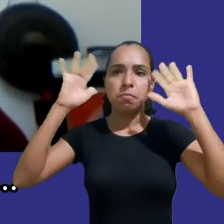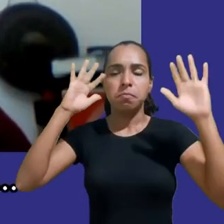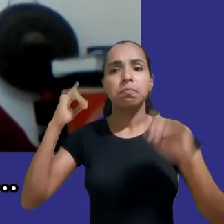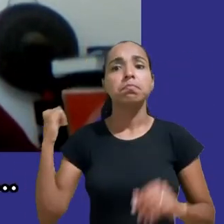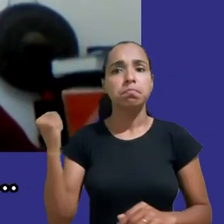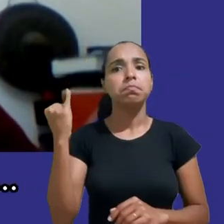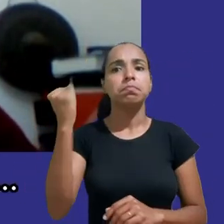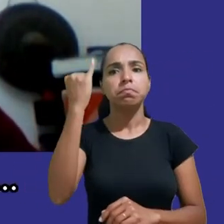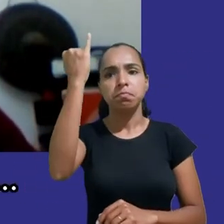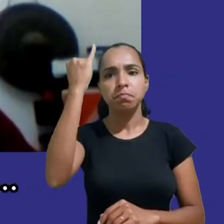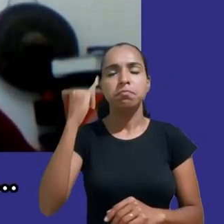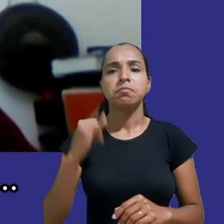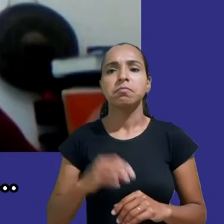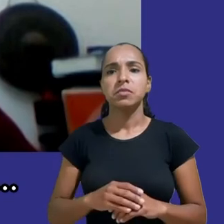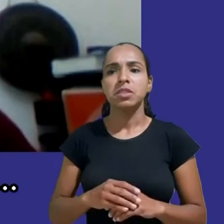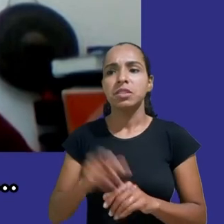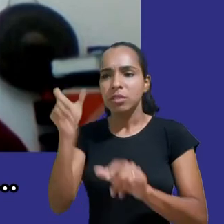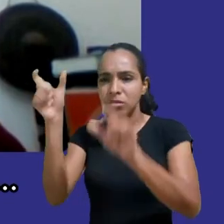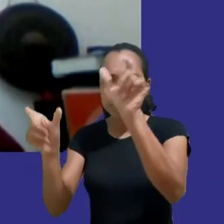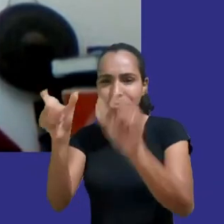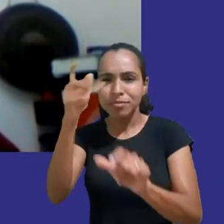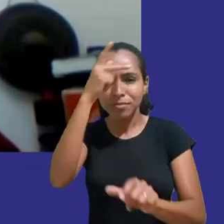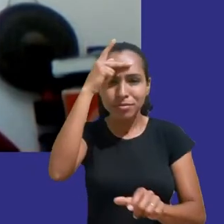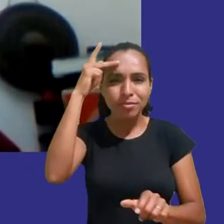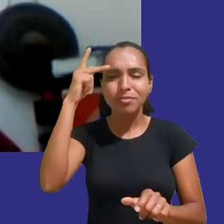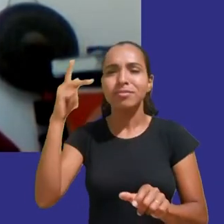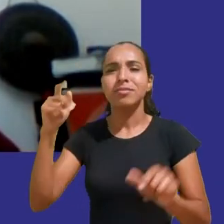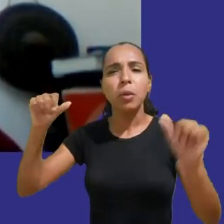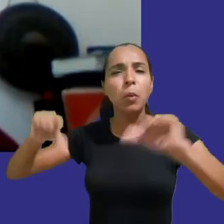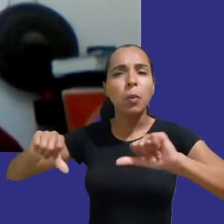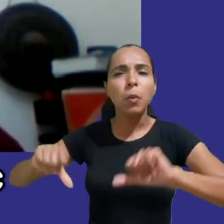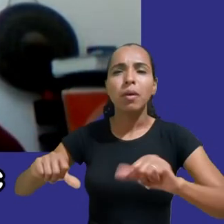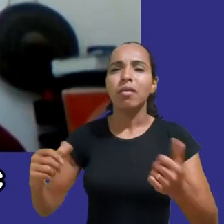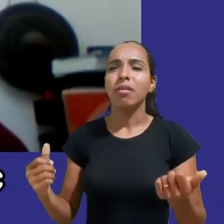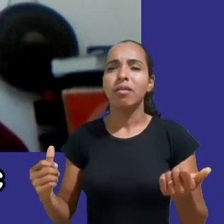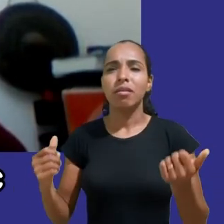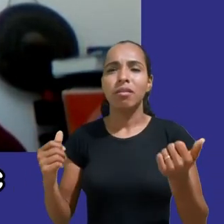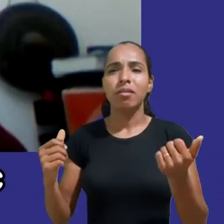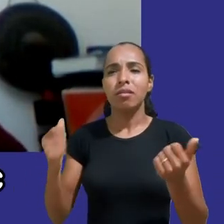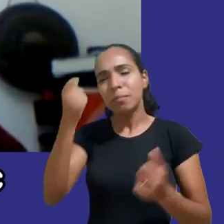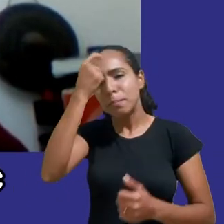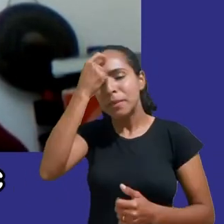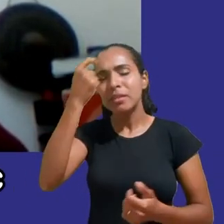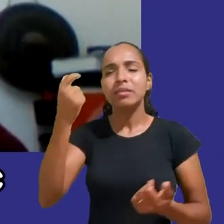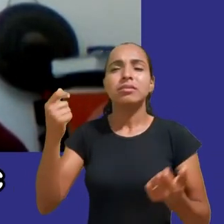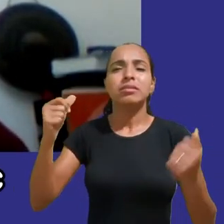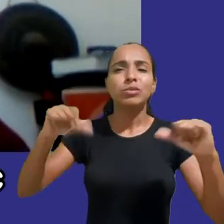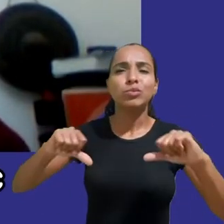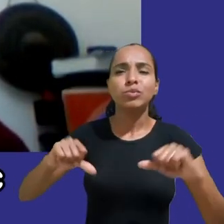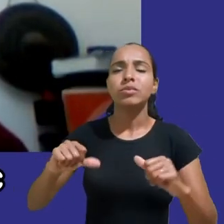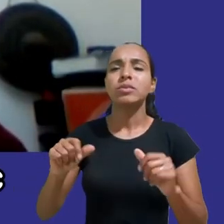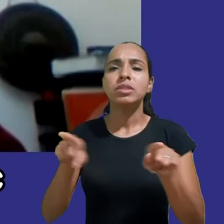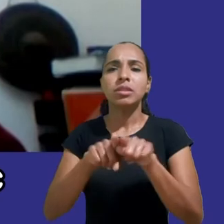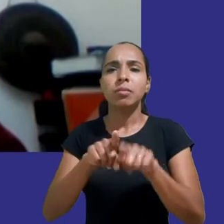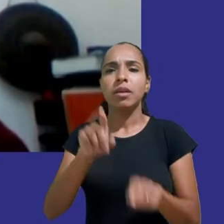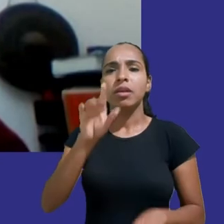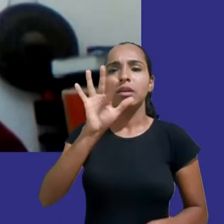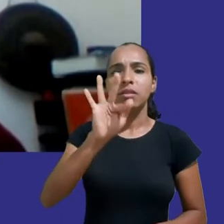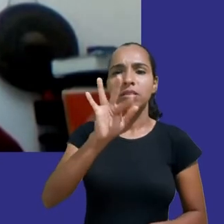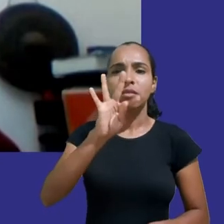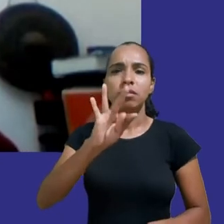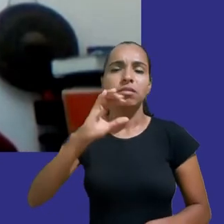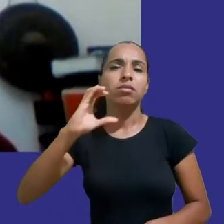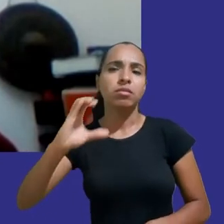as well as potentially some of the behavior change side we might also be really interested in things like the FTC